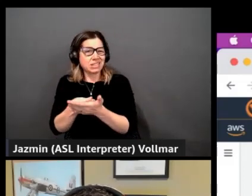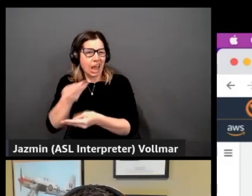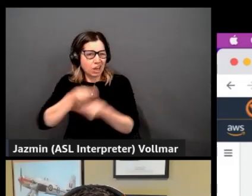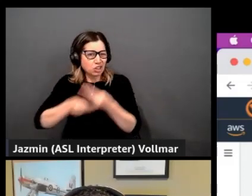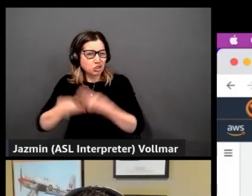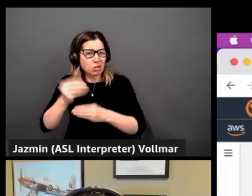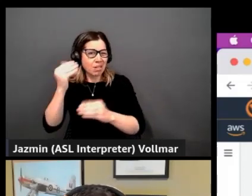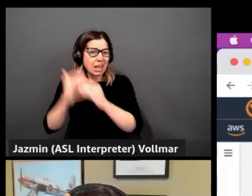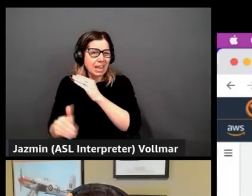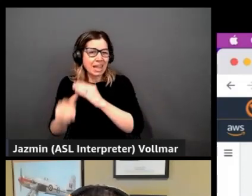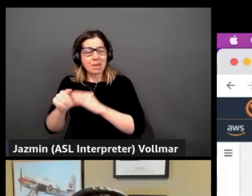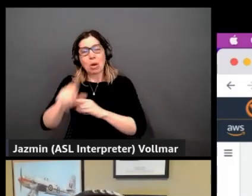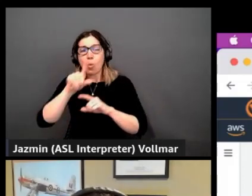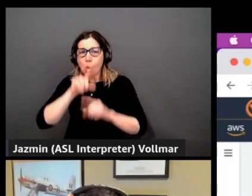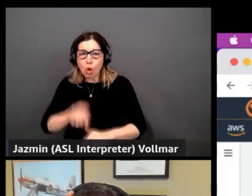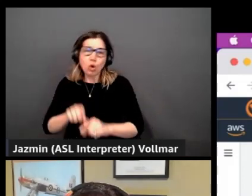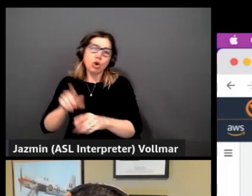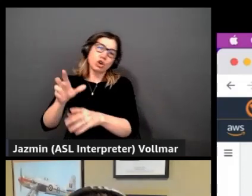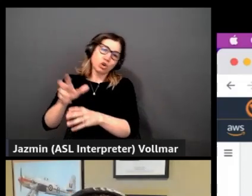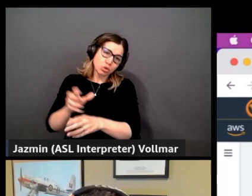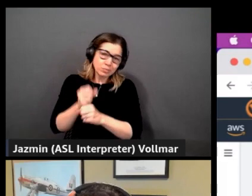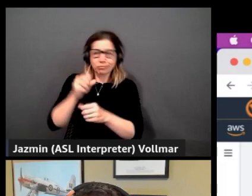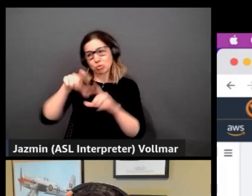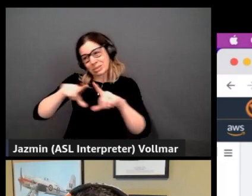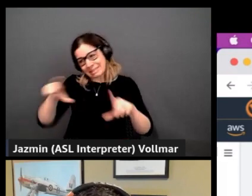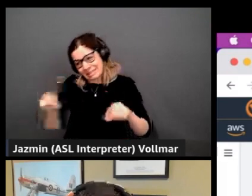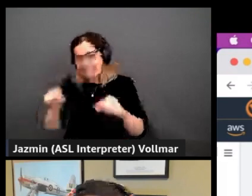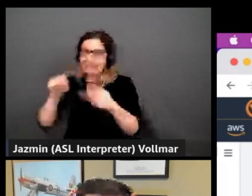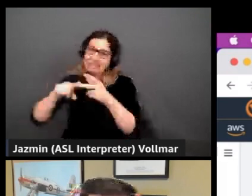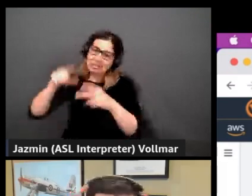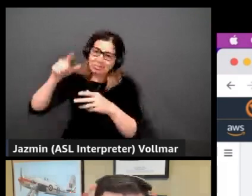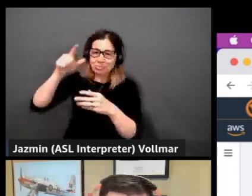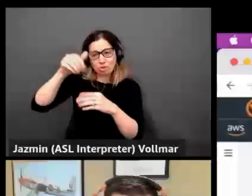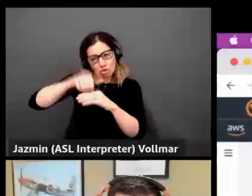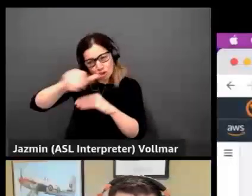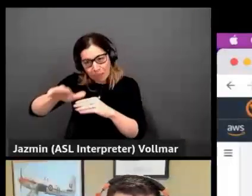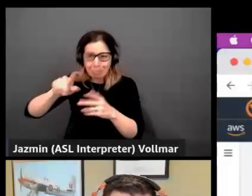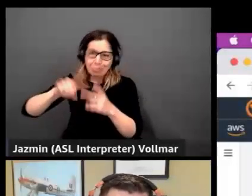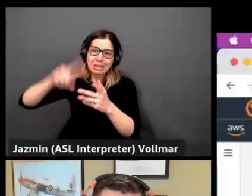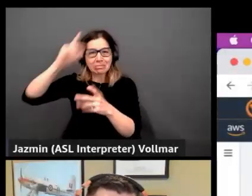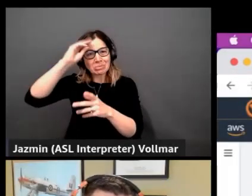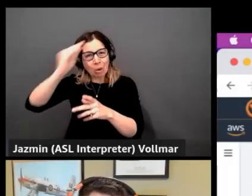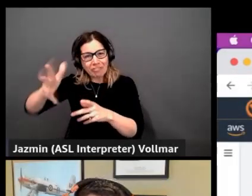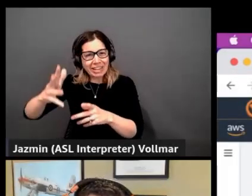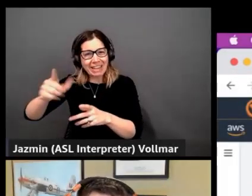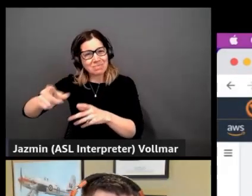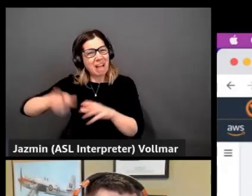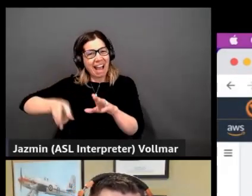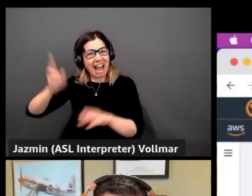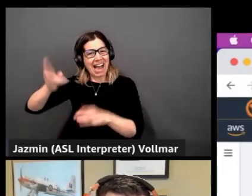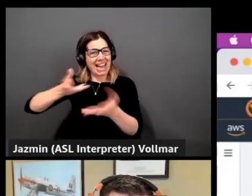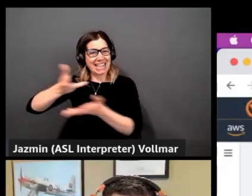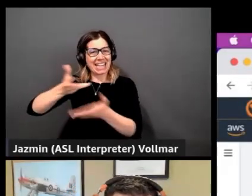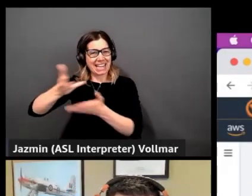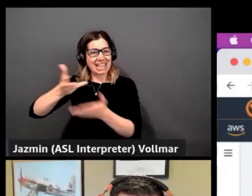like order receipts, shipping, notifications, all those things. And they're highly engaged emails because we get a receipt and we open it, or we get a shipping notification and we